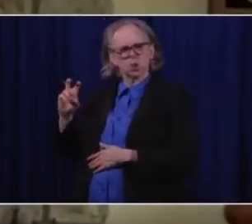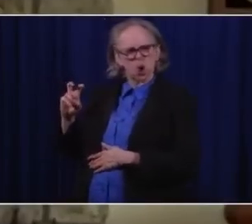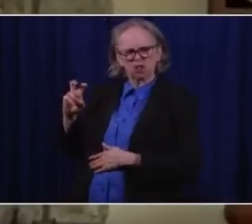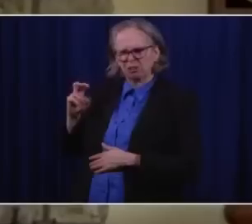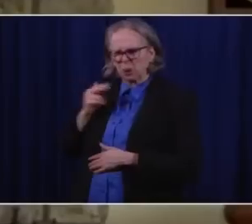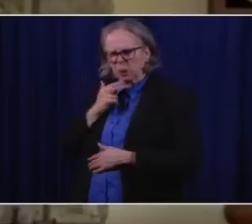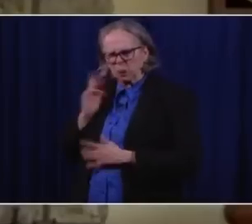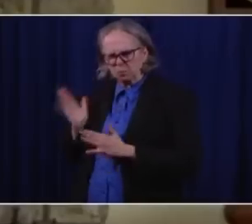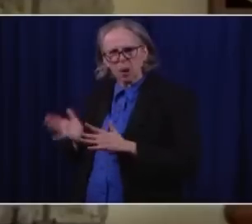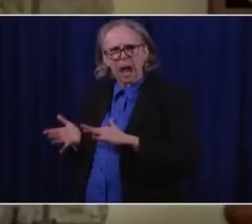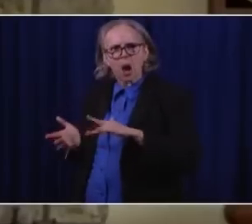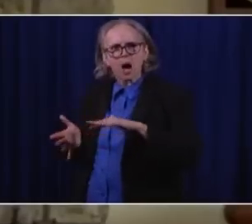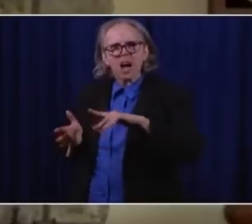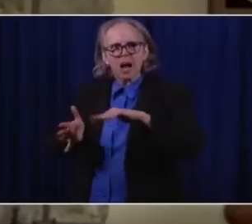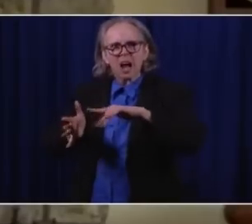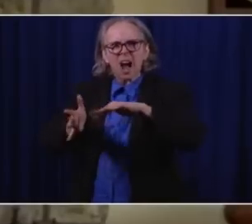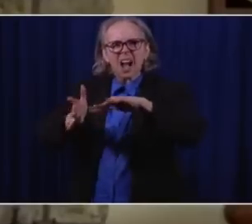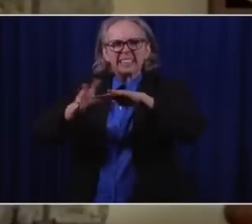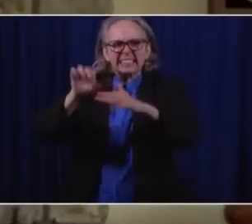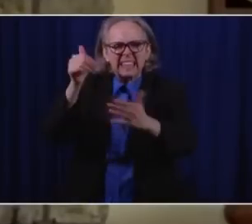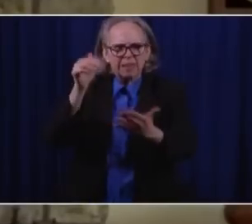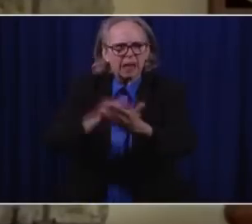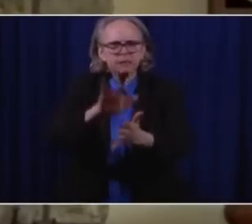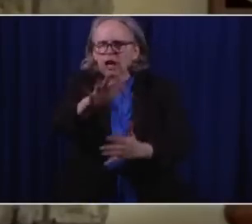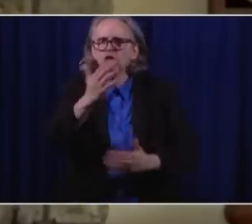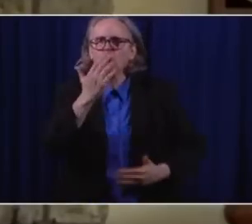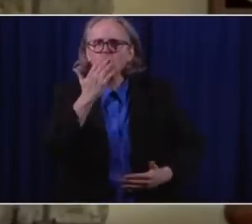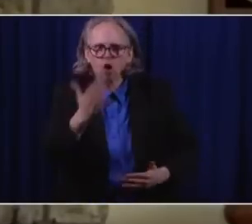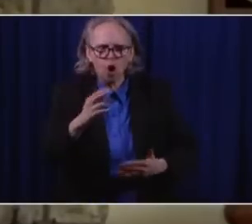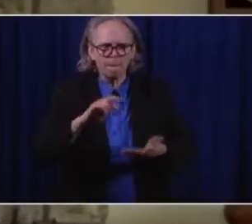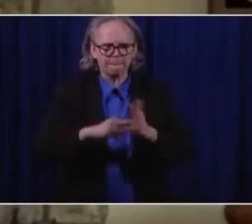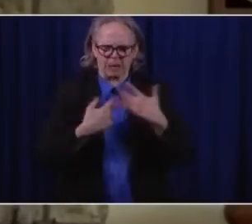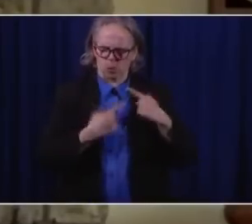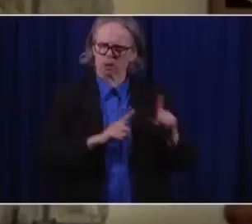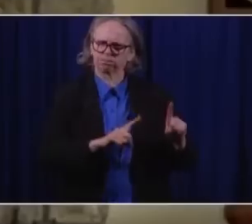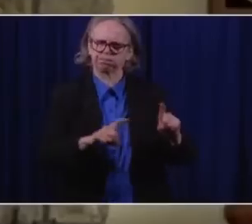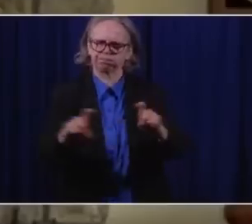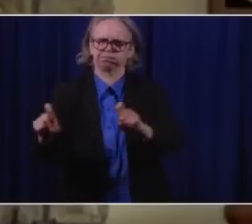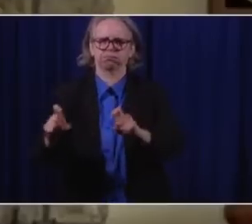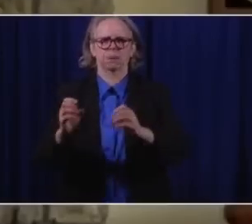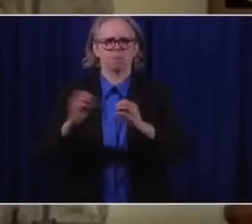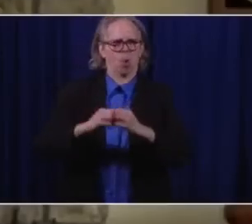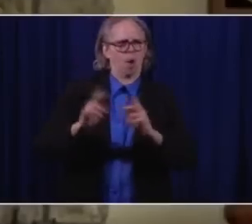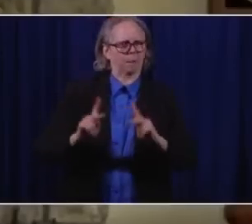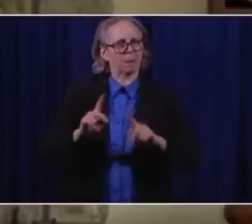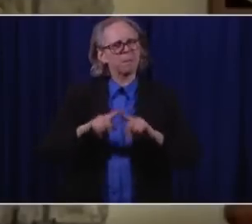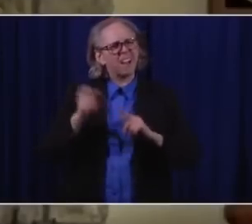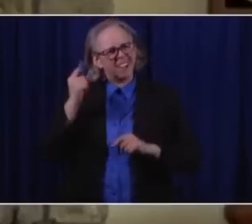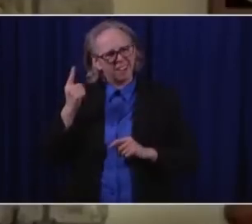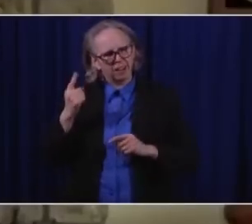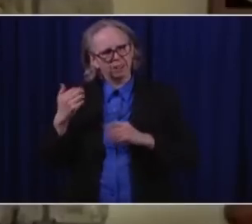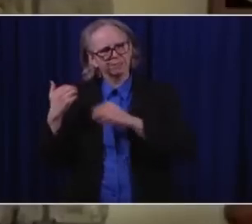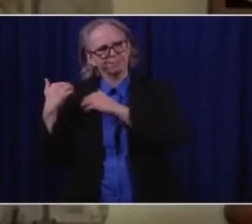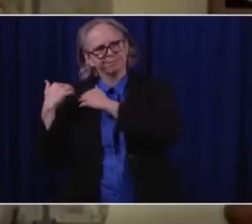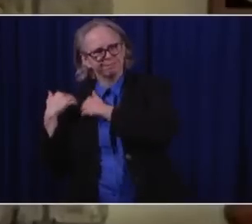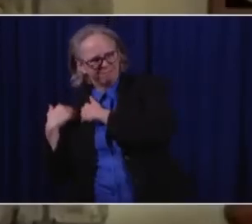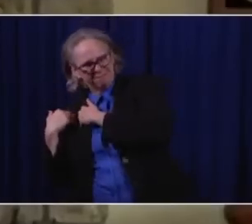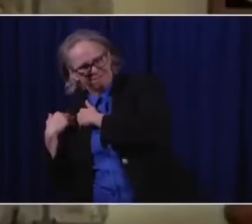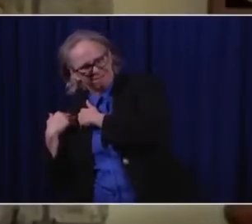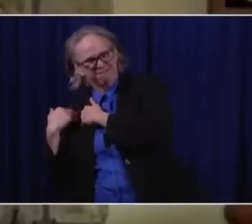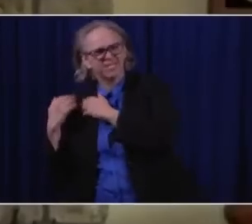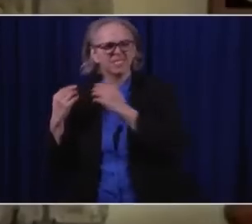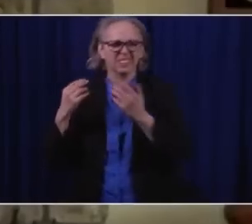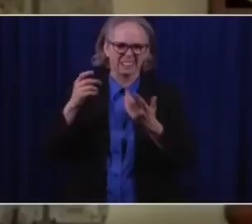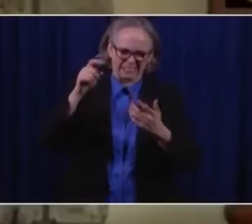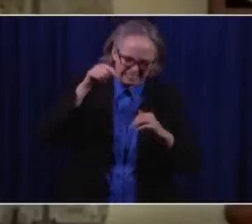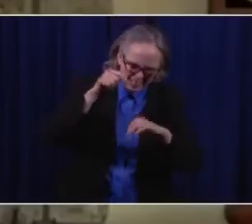up to this. And look, it's a good thing. But, you know, it creates this challenge, and, you know, we try to be transparent and